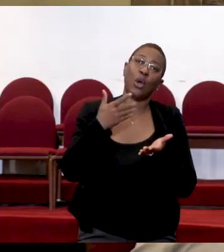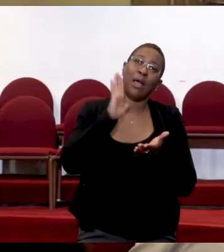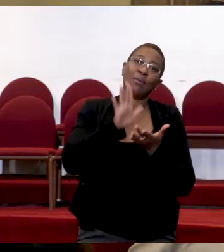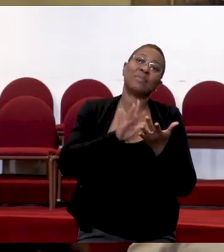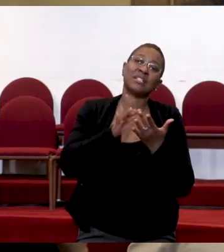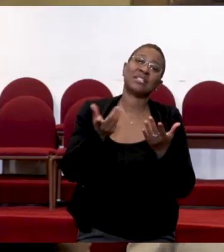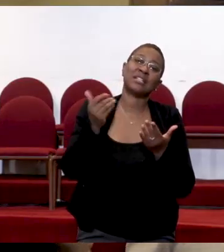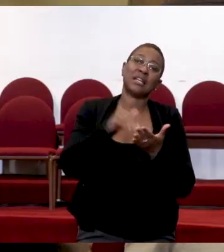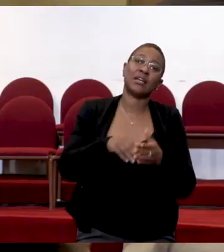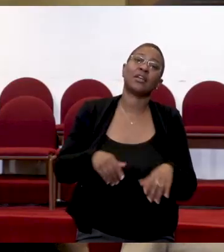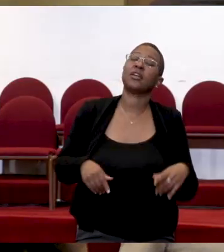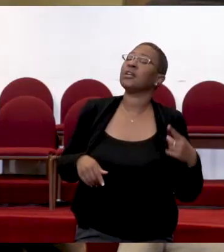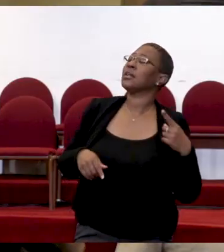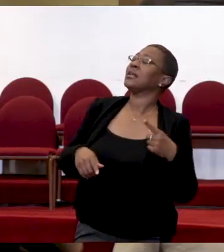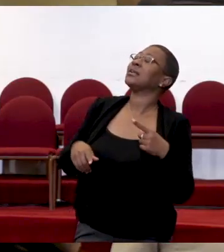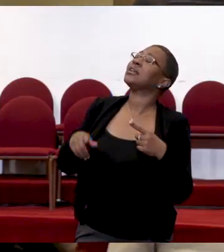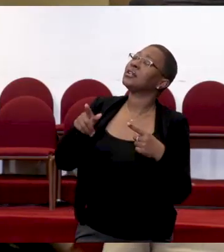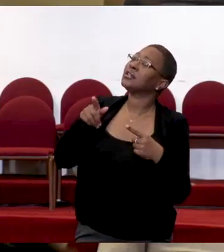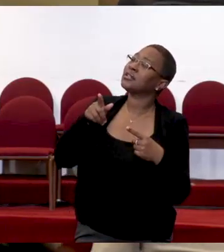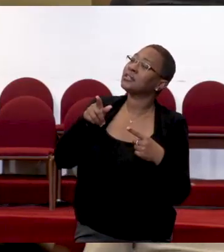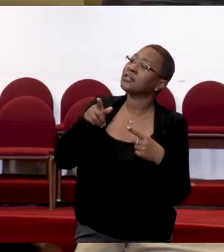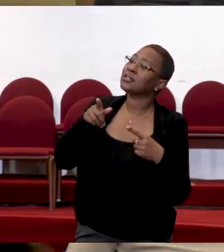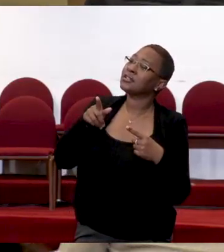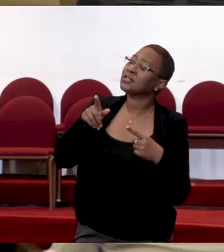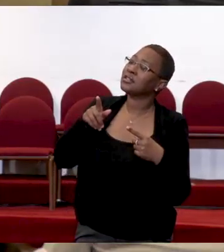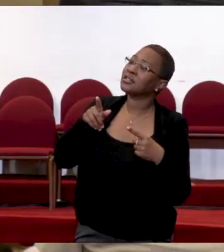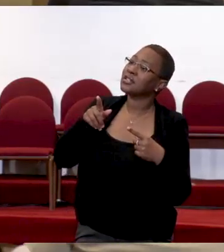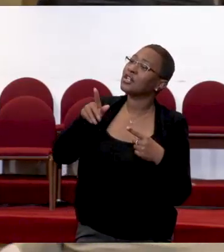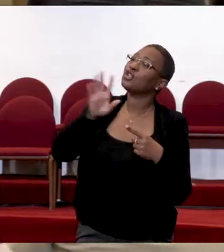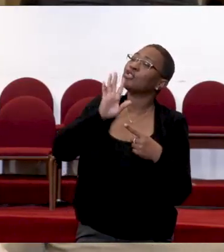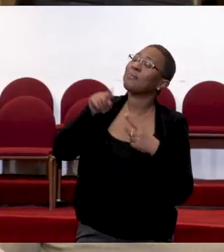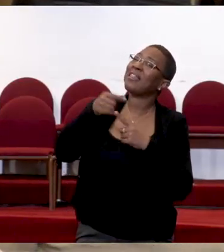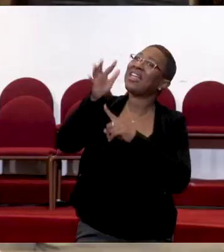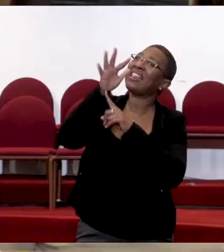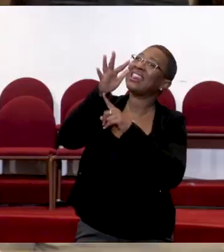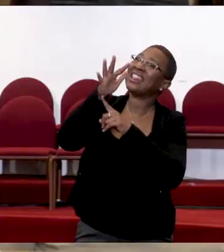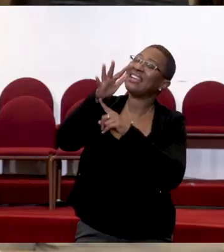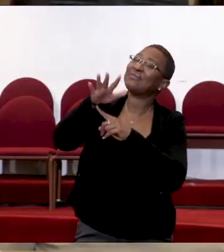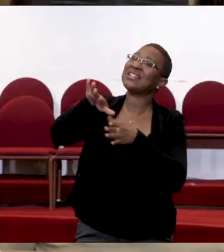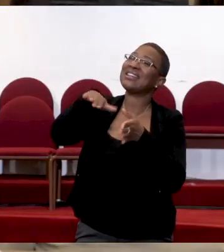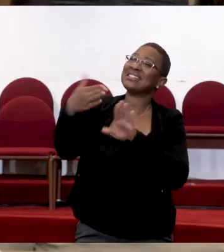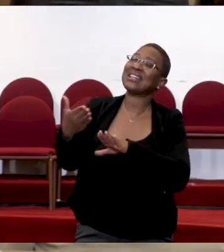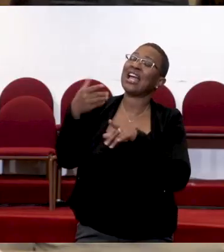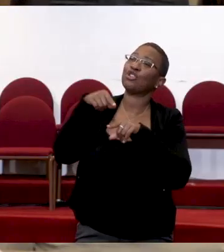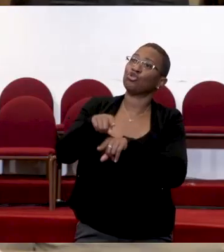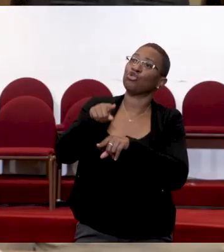leader. And we was talking about the leaves dying all summer long. We're waiting.